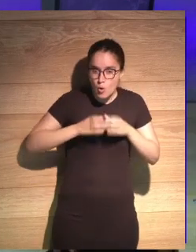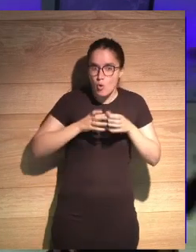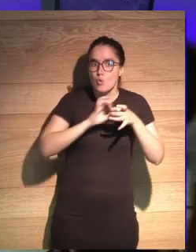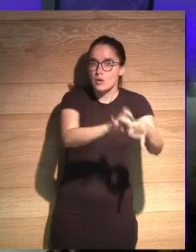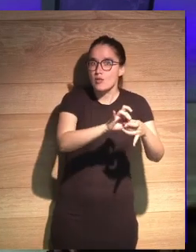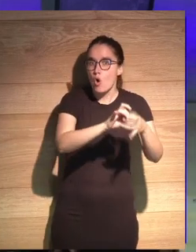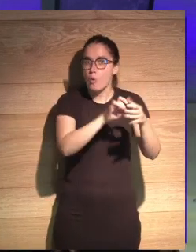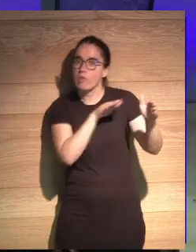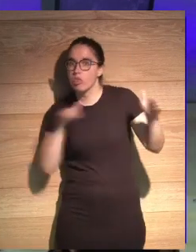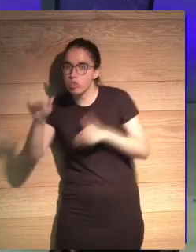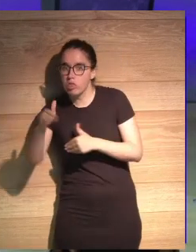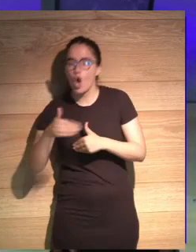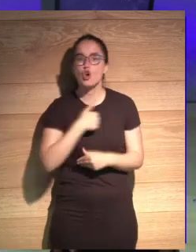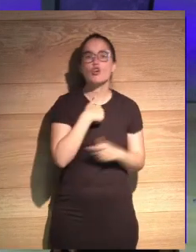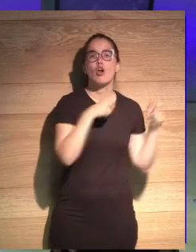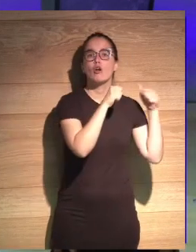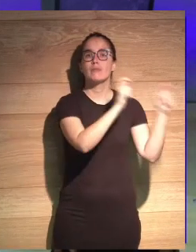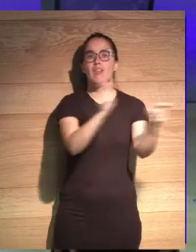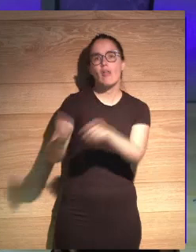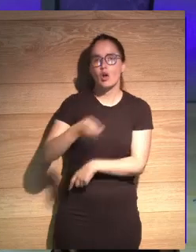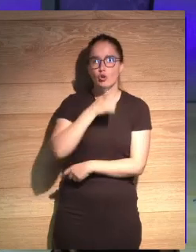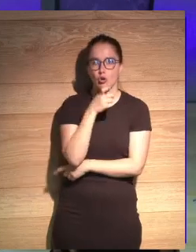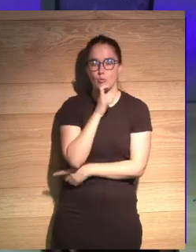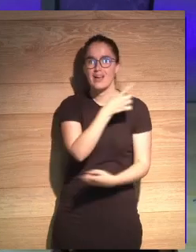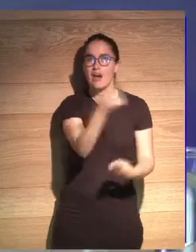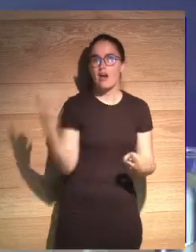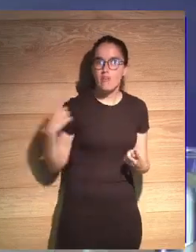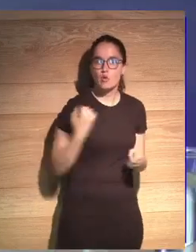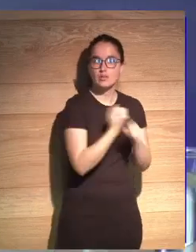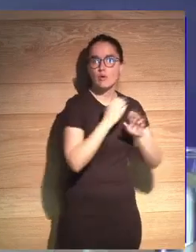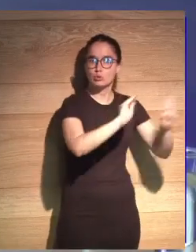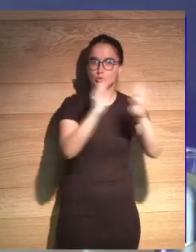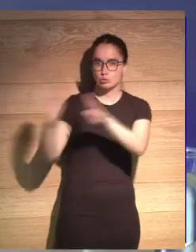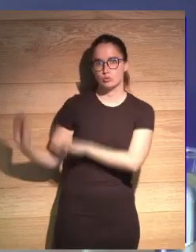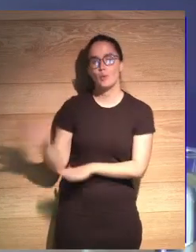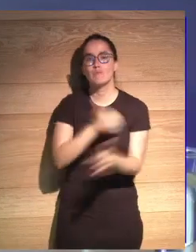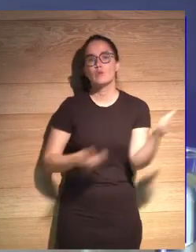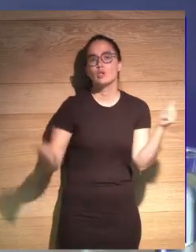common goal, to see if everyone is coordinating their efforts. Also,